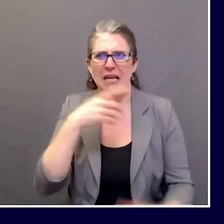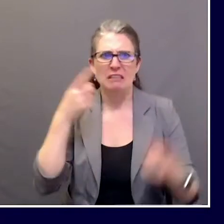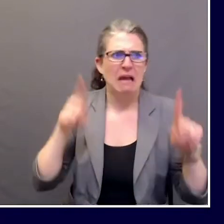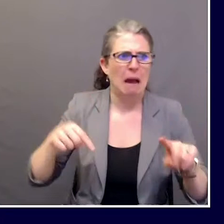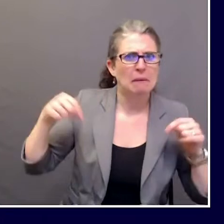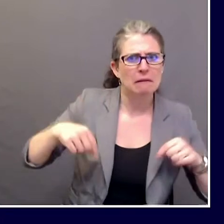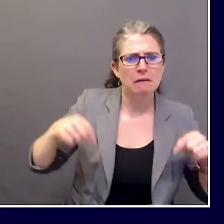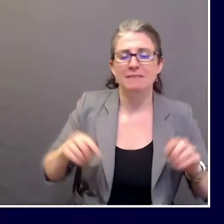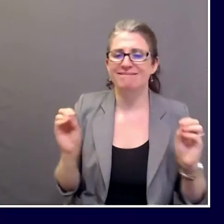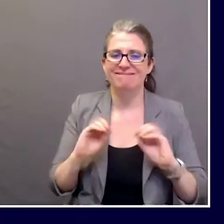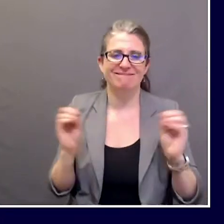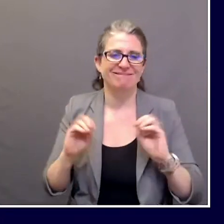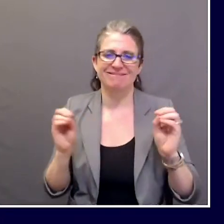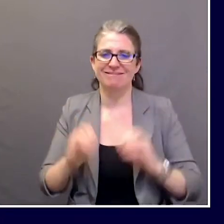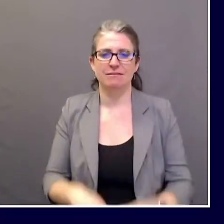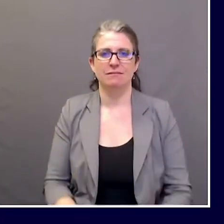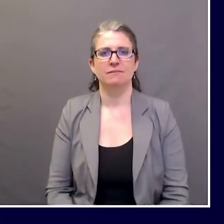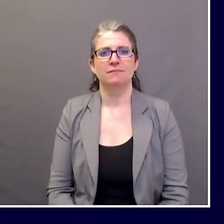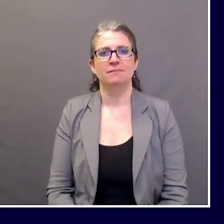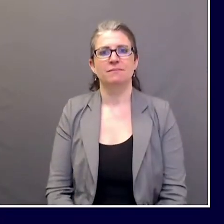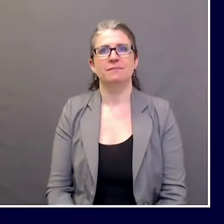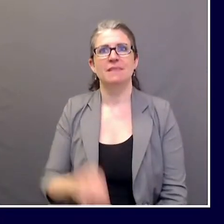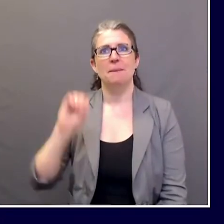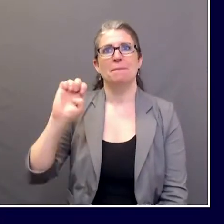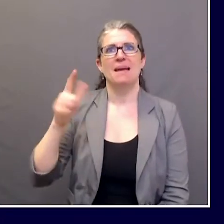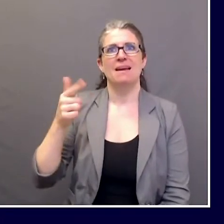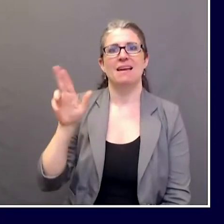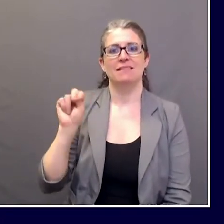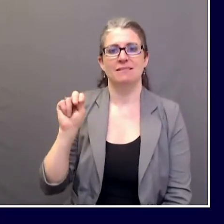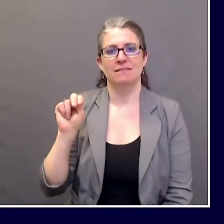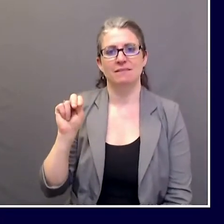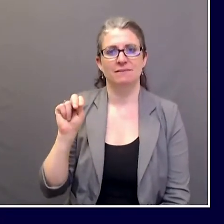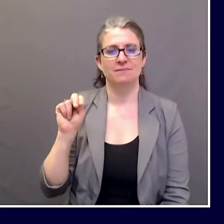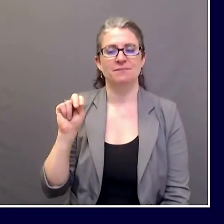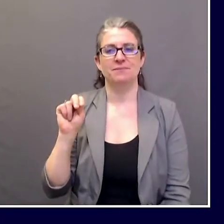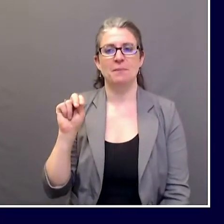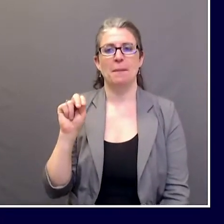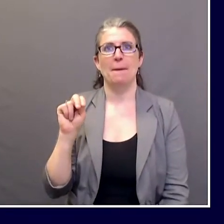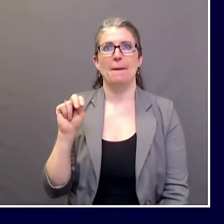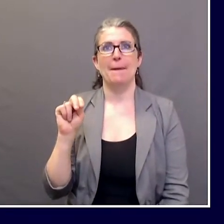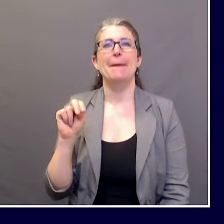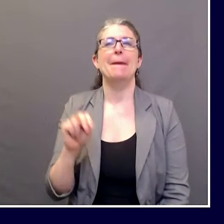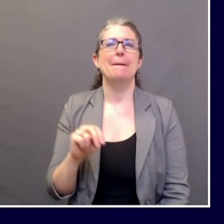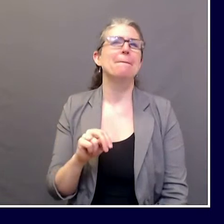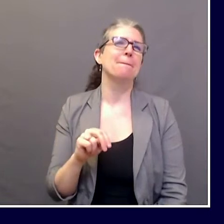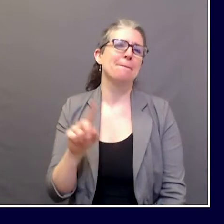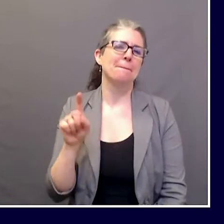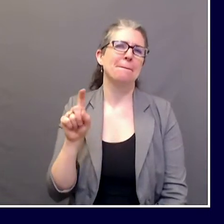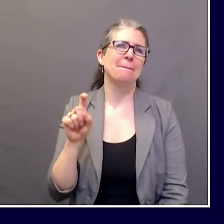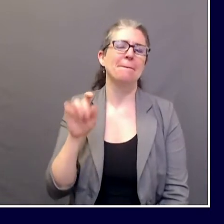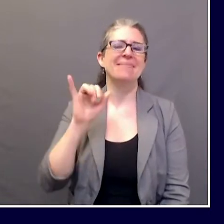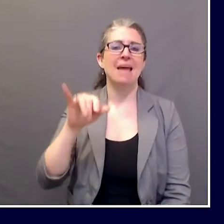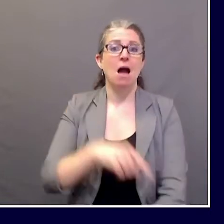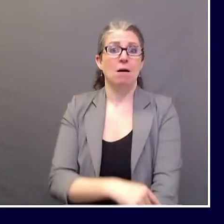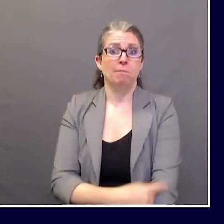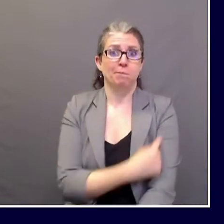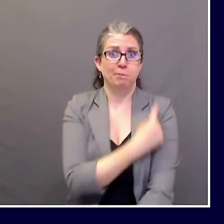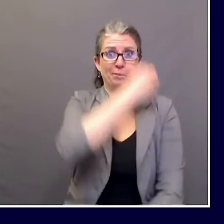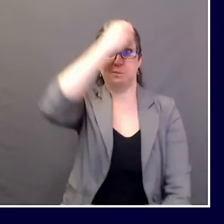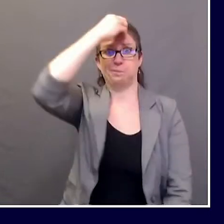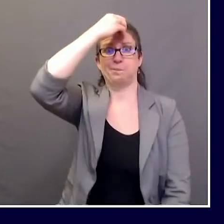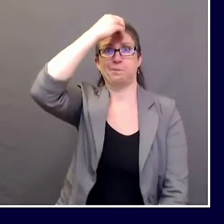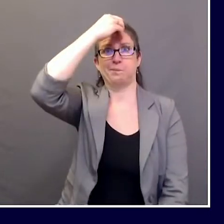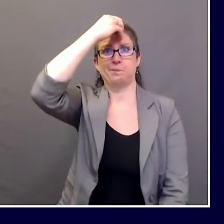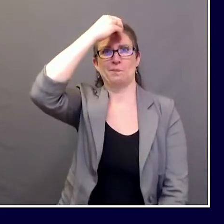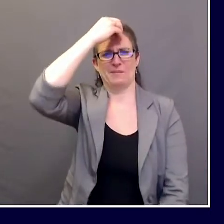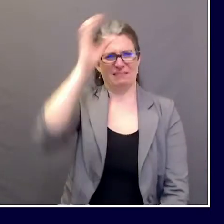Start with this. The blood clot disorder, the rare disorder that you're seeing from the J&J vaccine, is it similar or the same as the one as